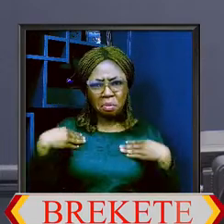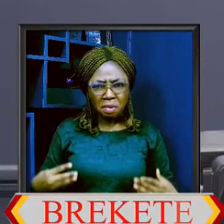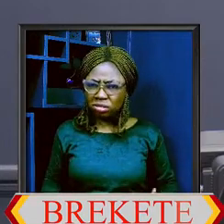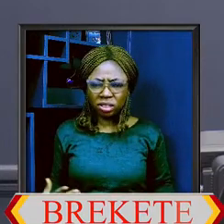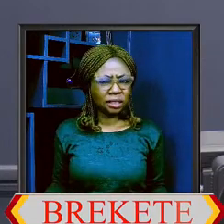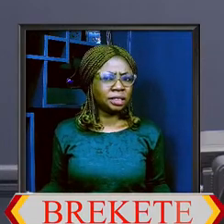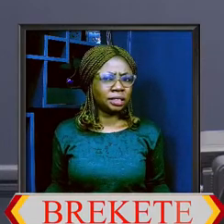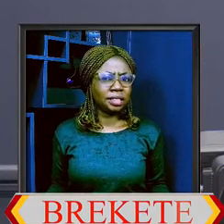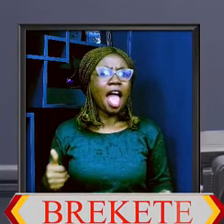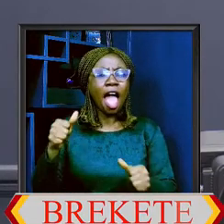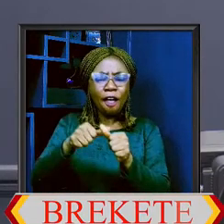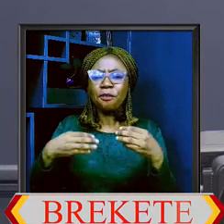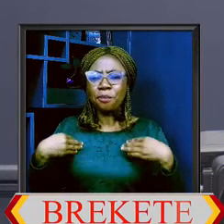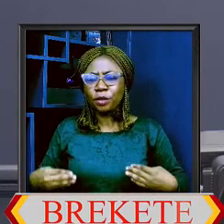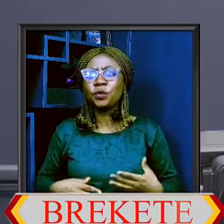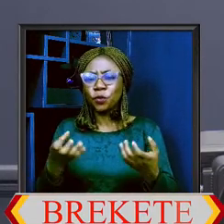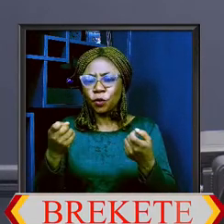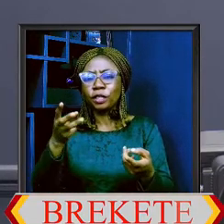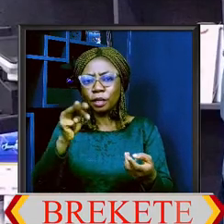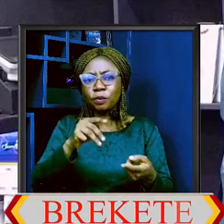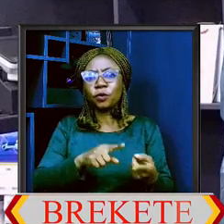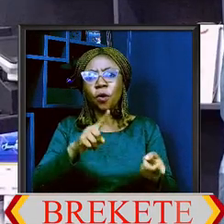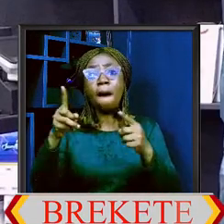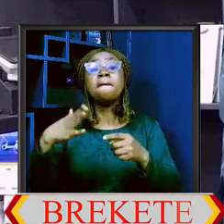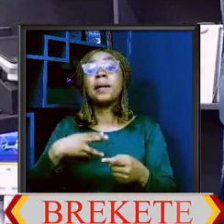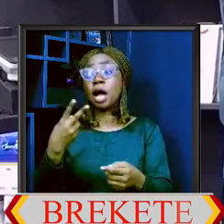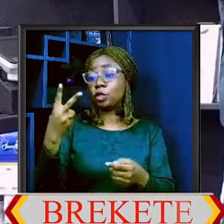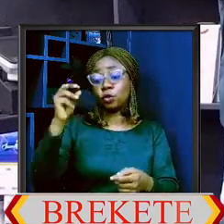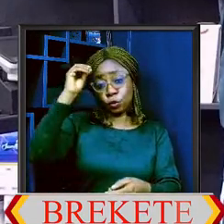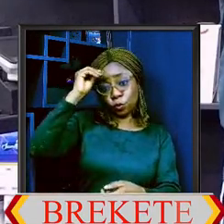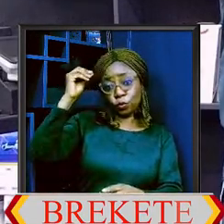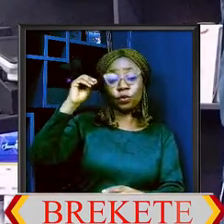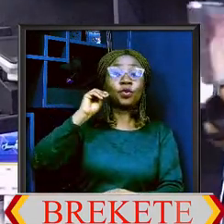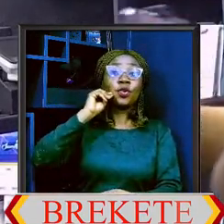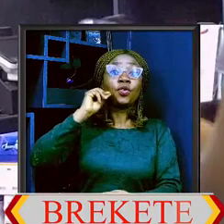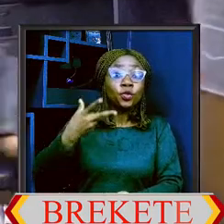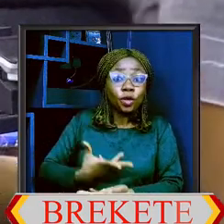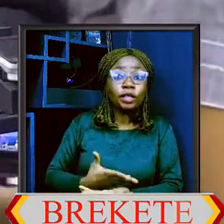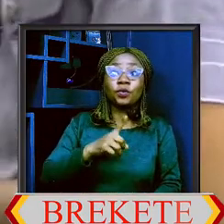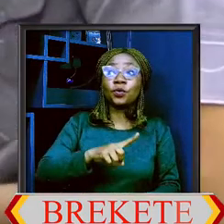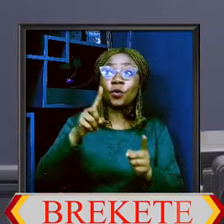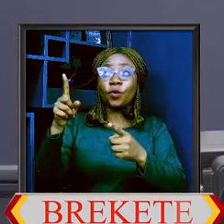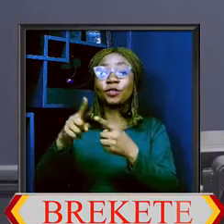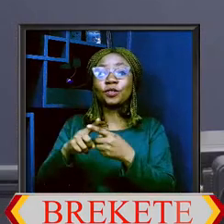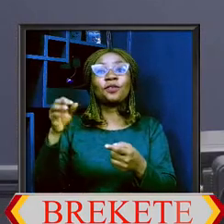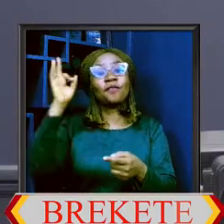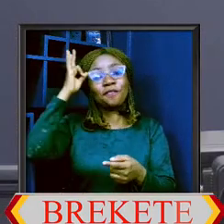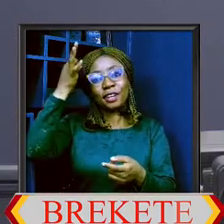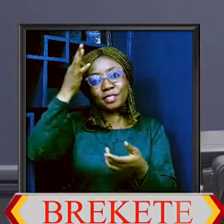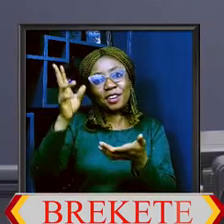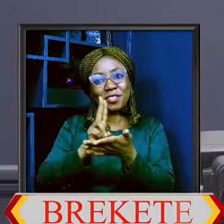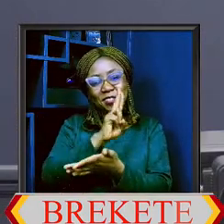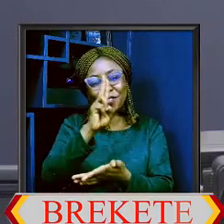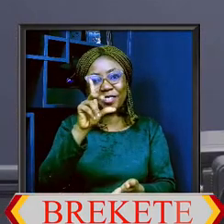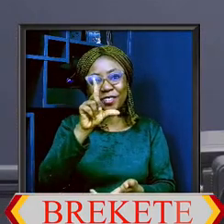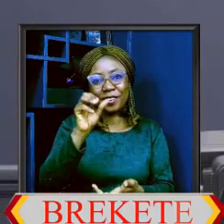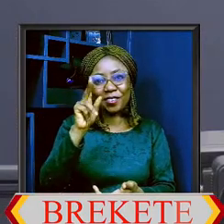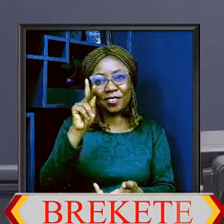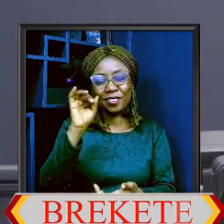who my two daughters must go to Federal University Lo by the grace of God thank you sir